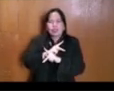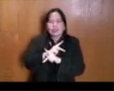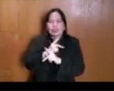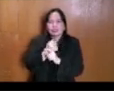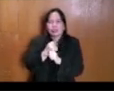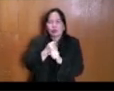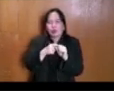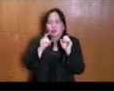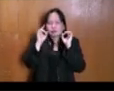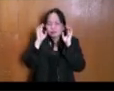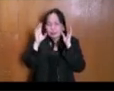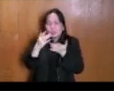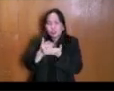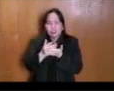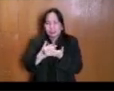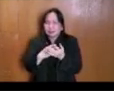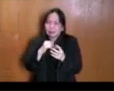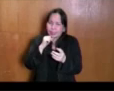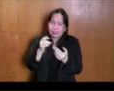and risks of doing so.